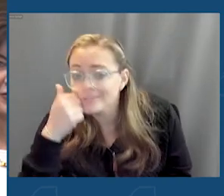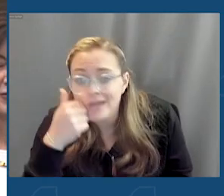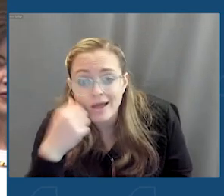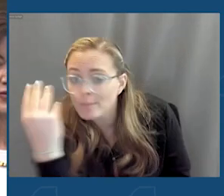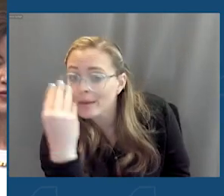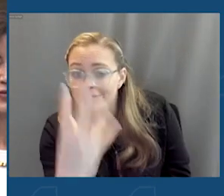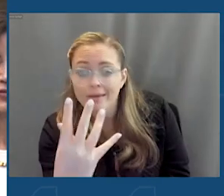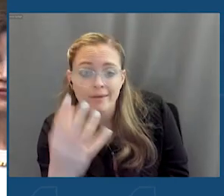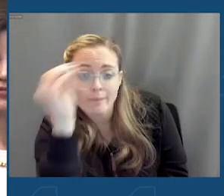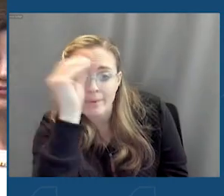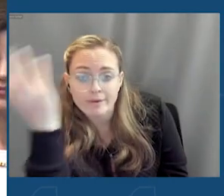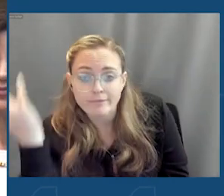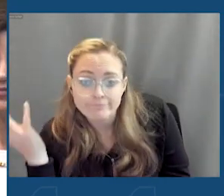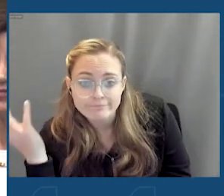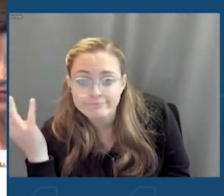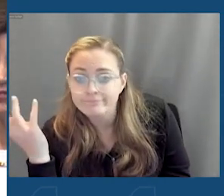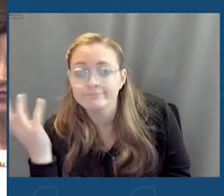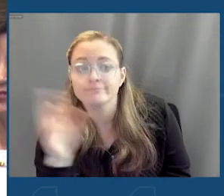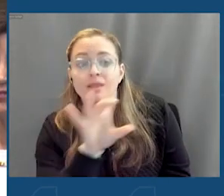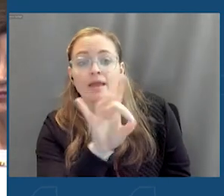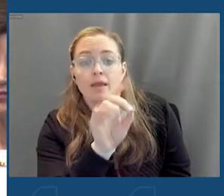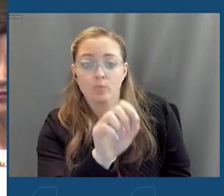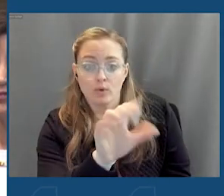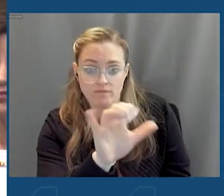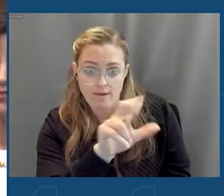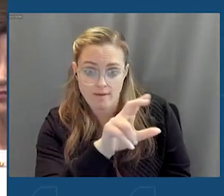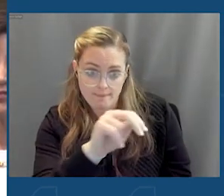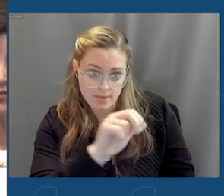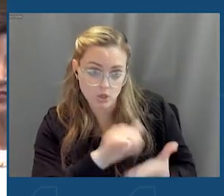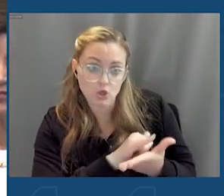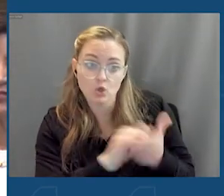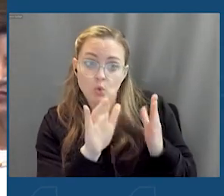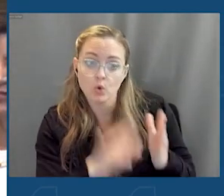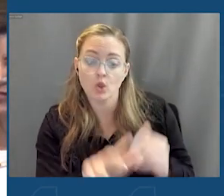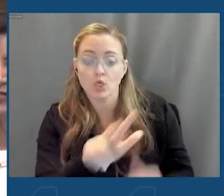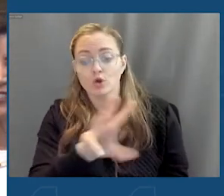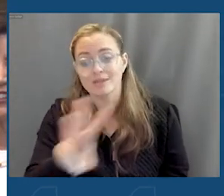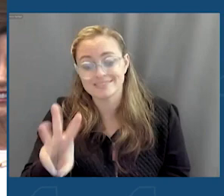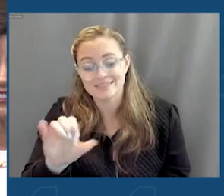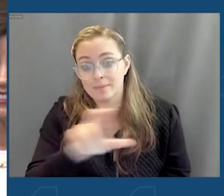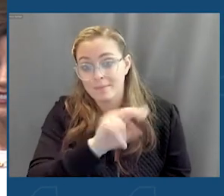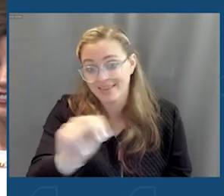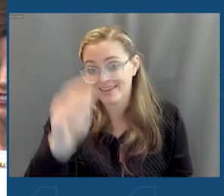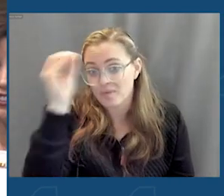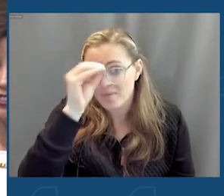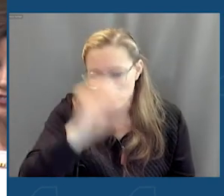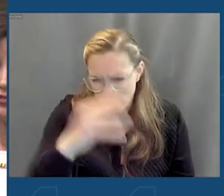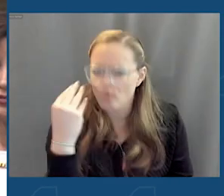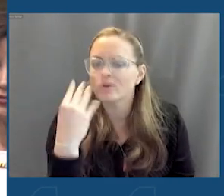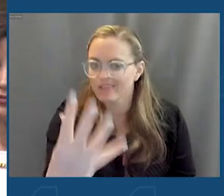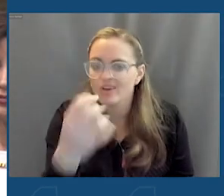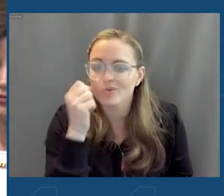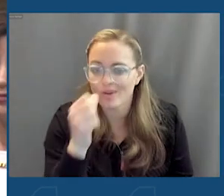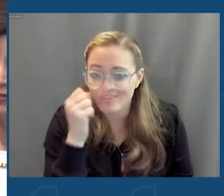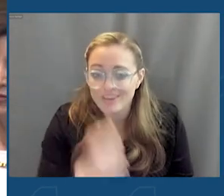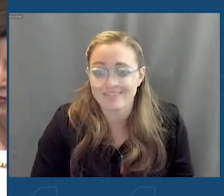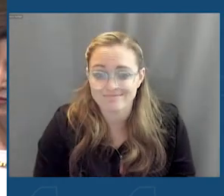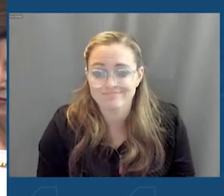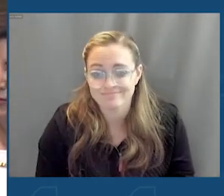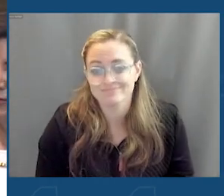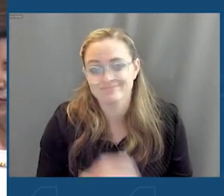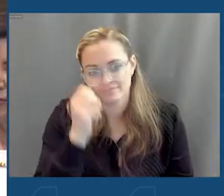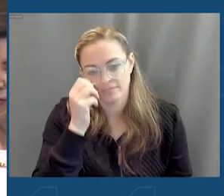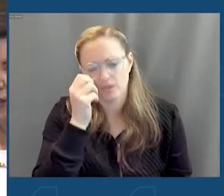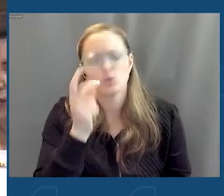their opinions. 8.5 million New Yorkers, 36 million opinions, and they will let you know it every day. But we started